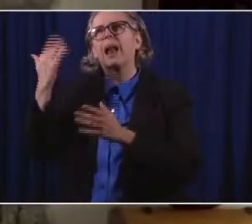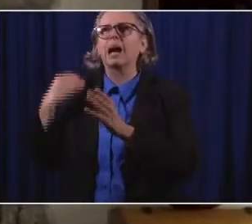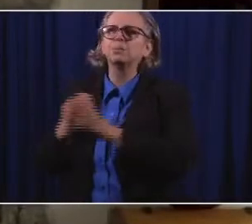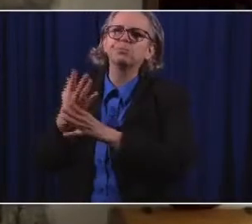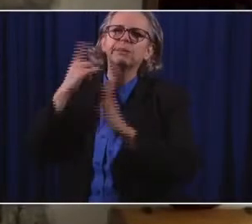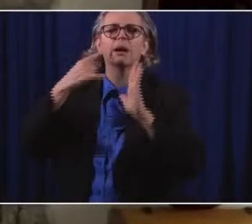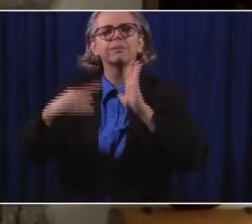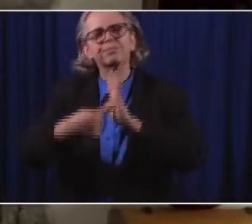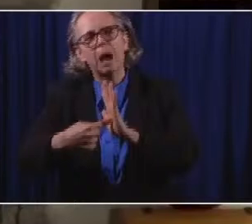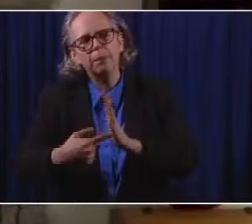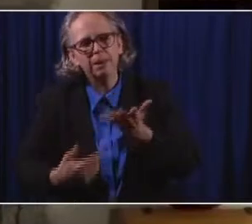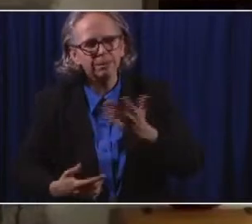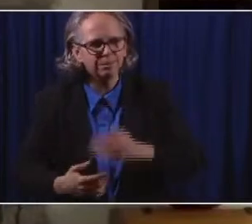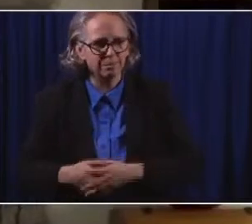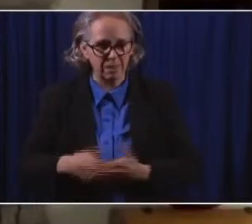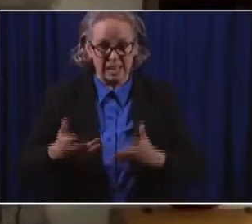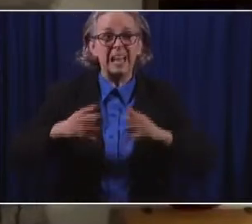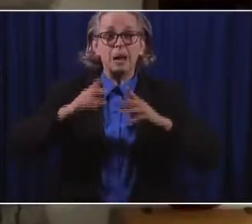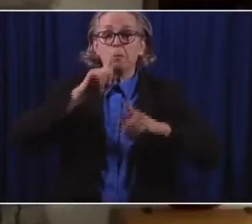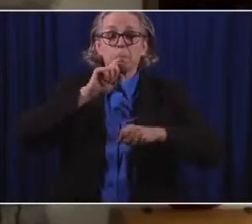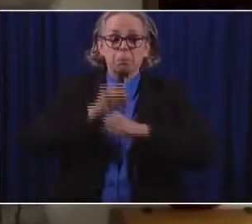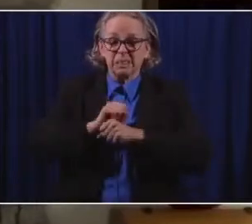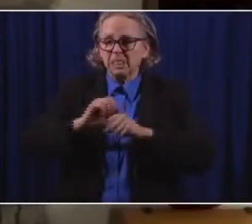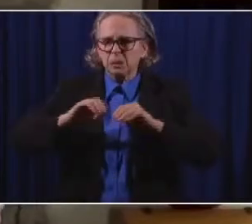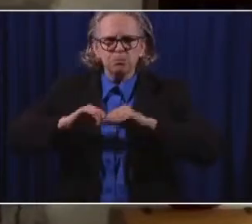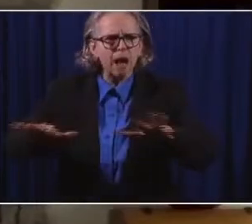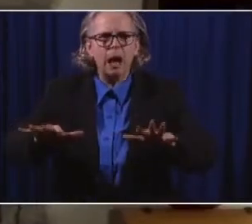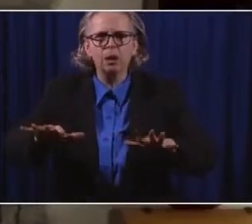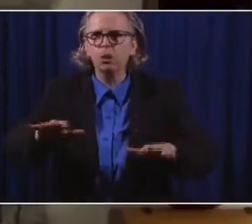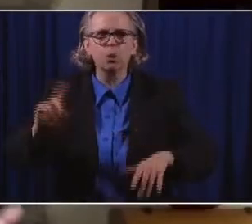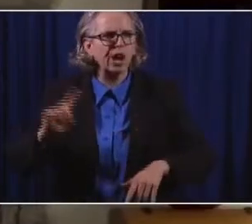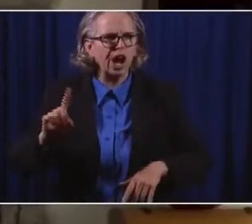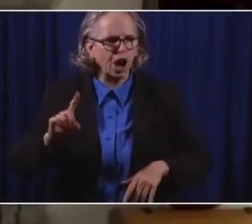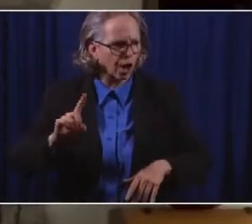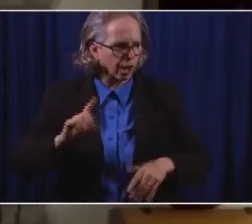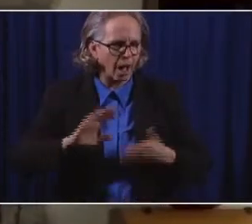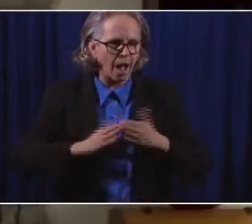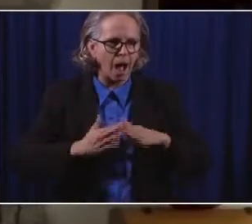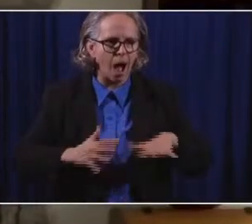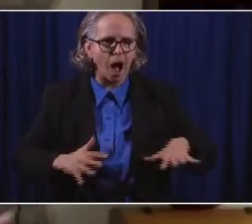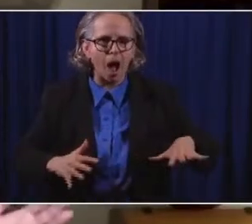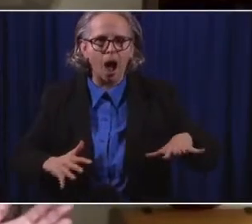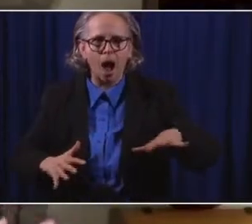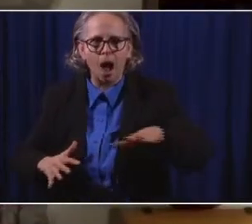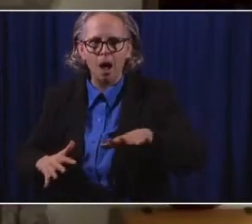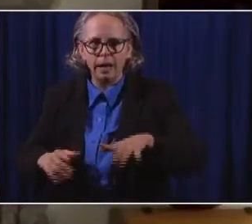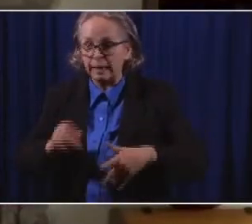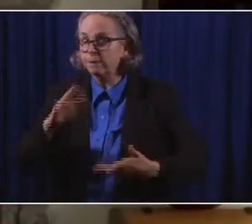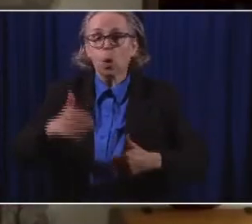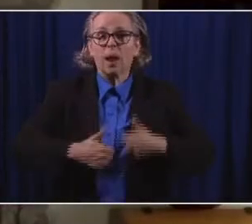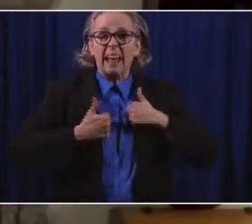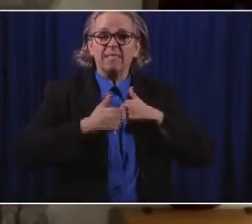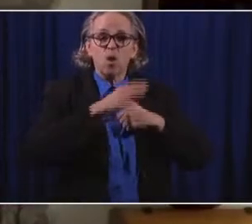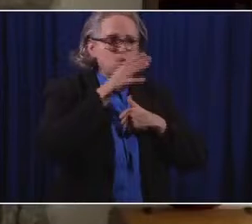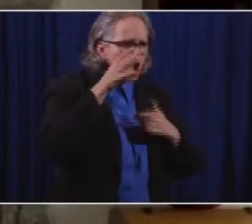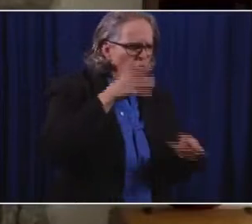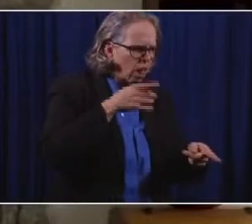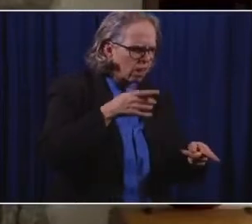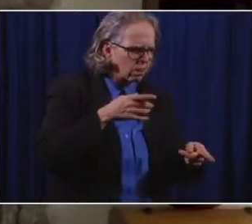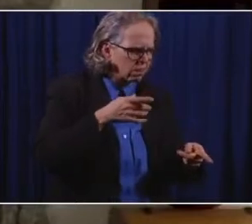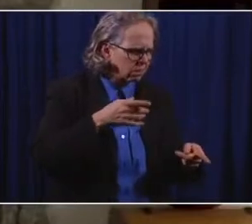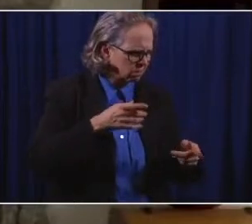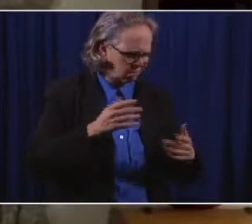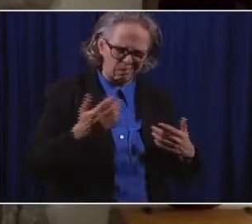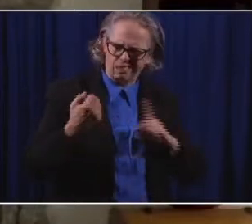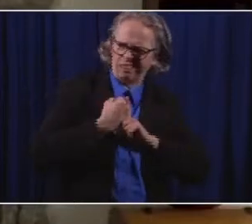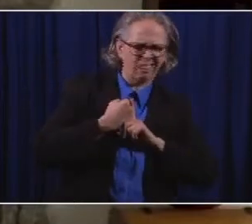urban areas, if you lived in a rural area, you were not having much impact. Now, no matter where you are, you've got to go deal with it. So